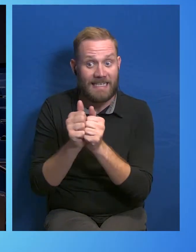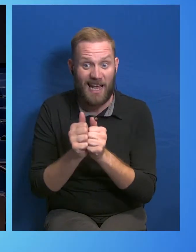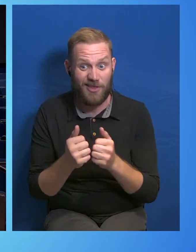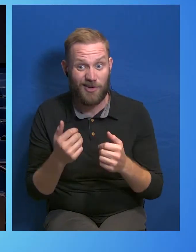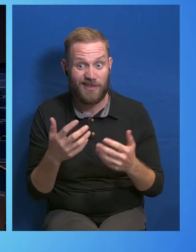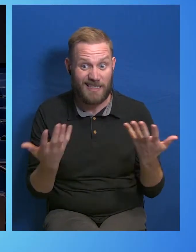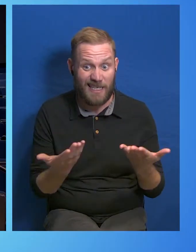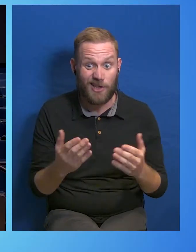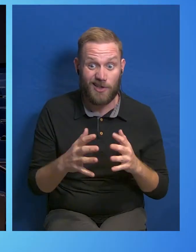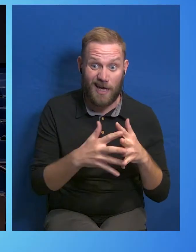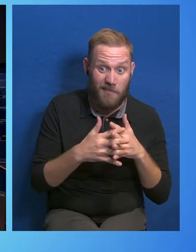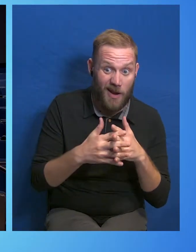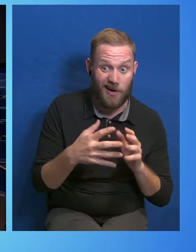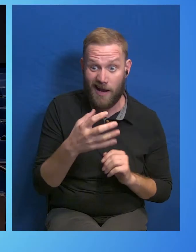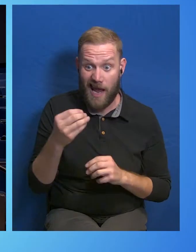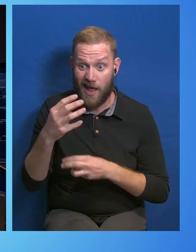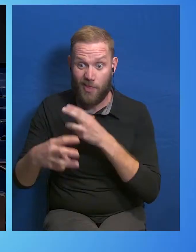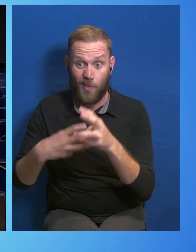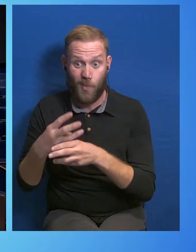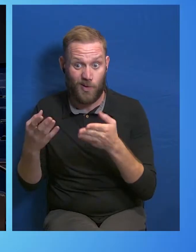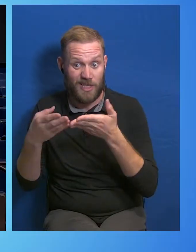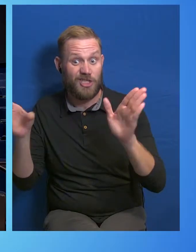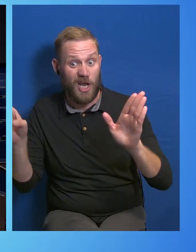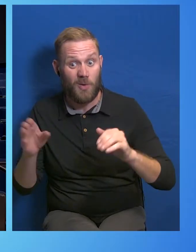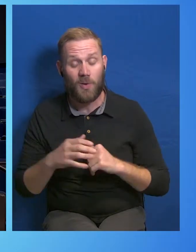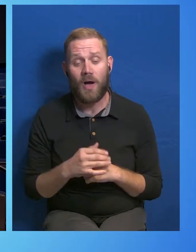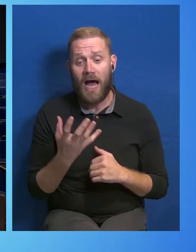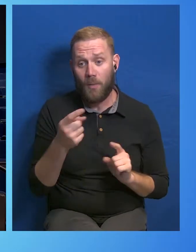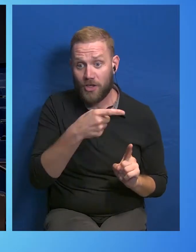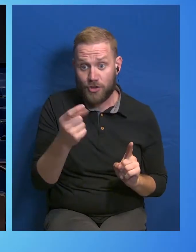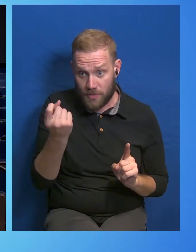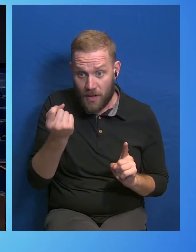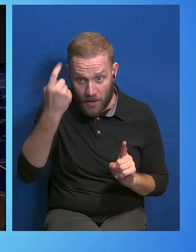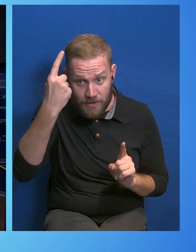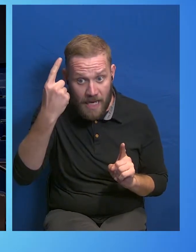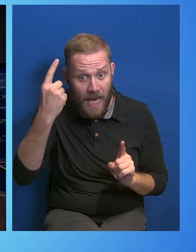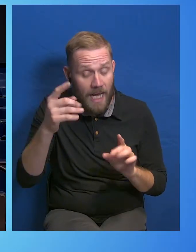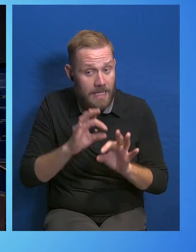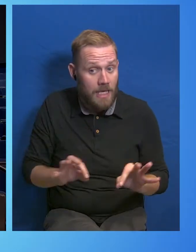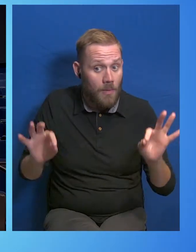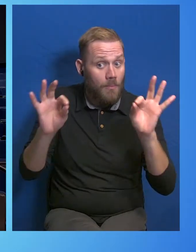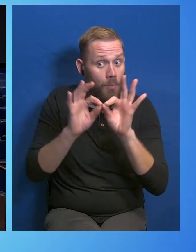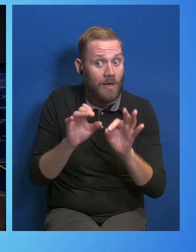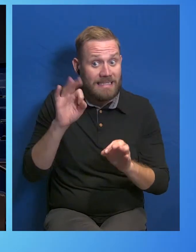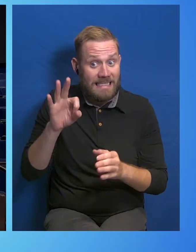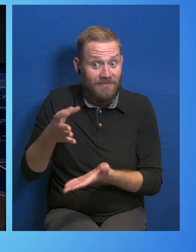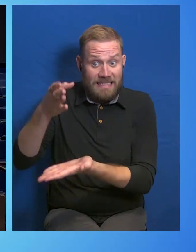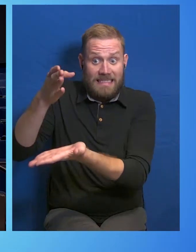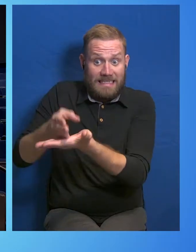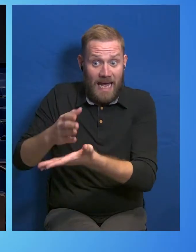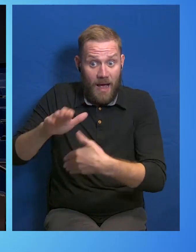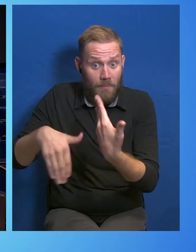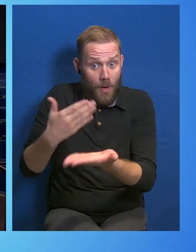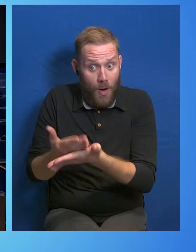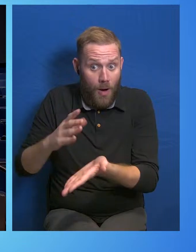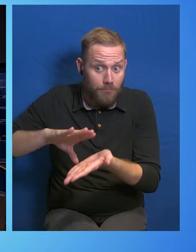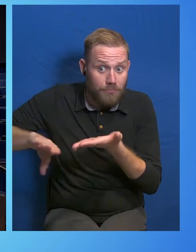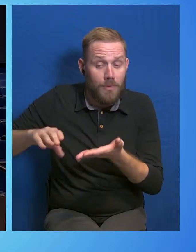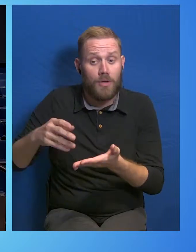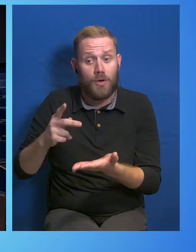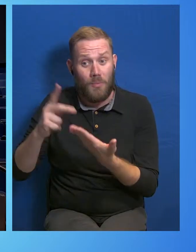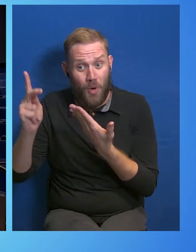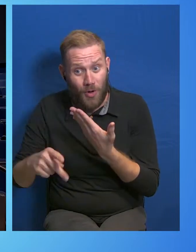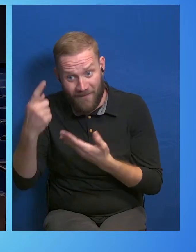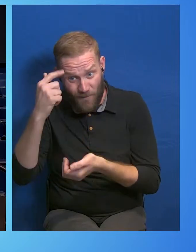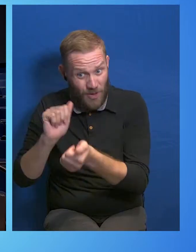So I really want you guys to understand the importance of that, and that if we don't have sports programs here, that would